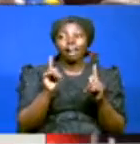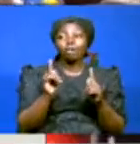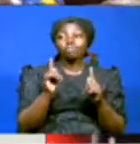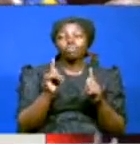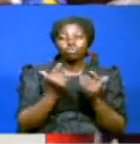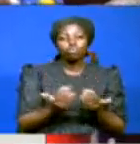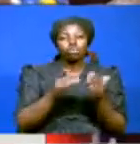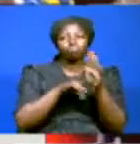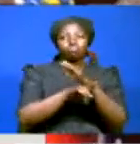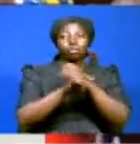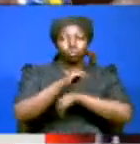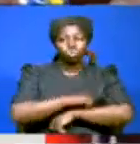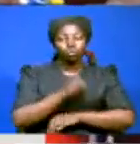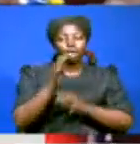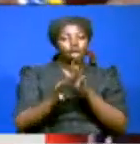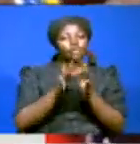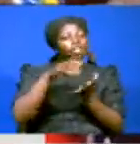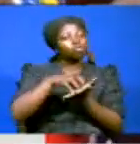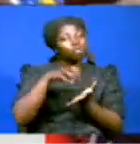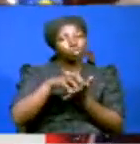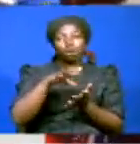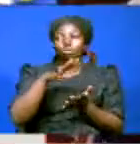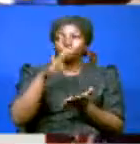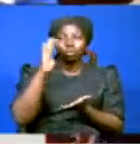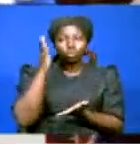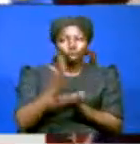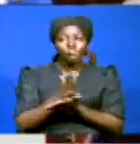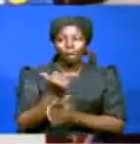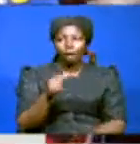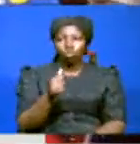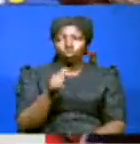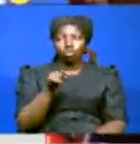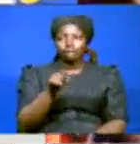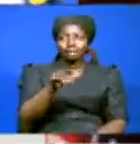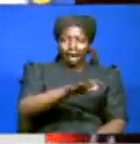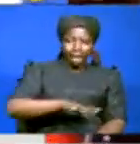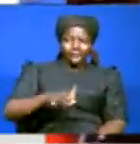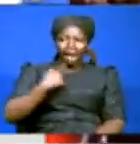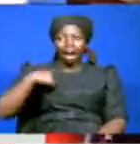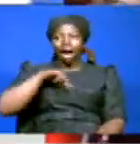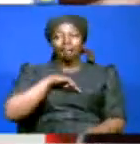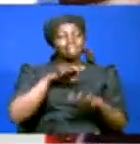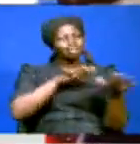addressed. Hapa kwetu ni maumivu, tunaumia kila siku kuchao.